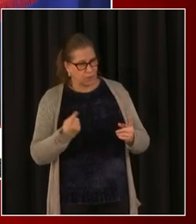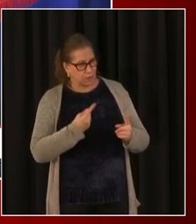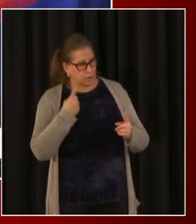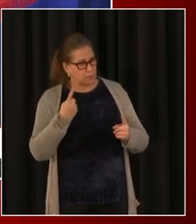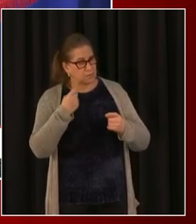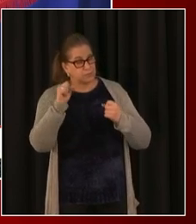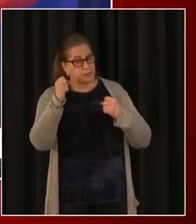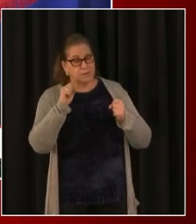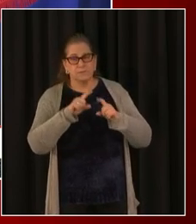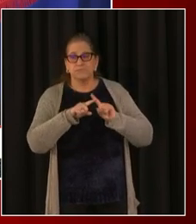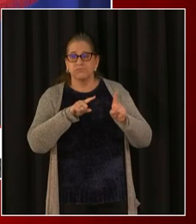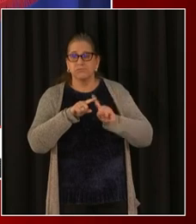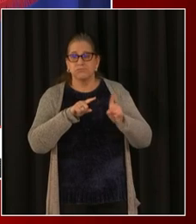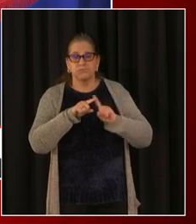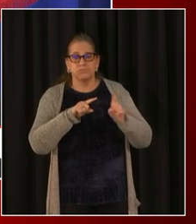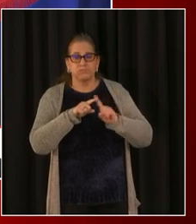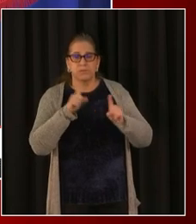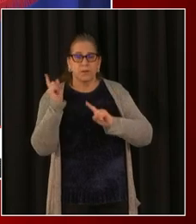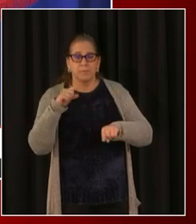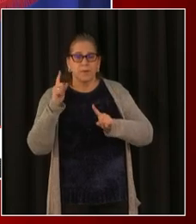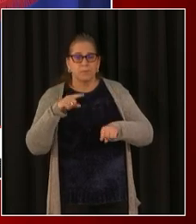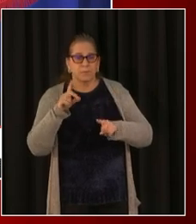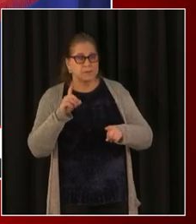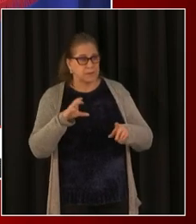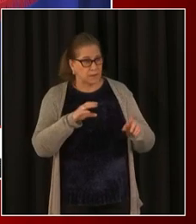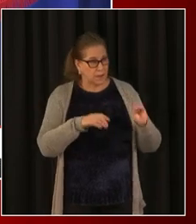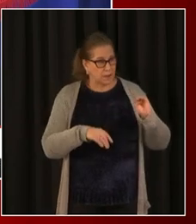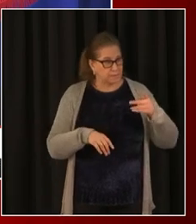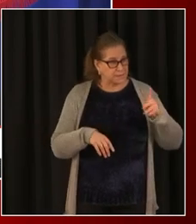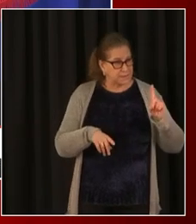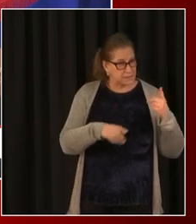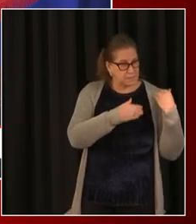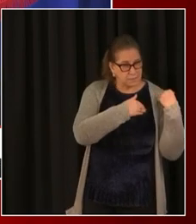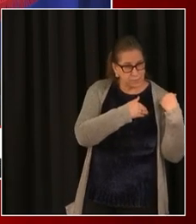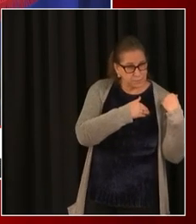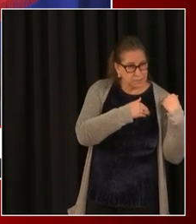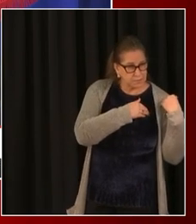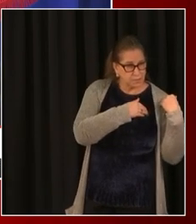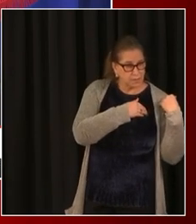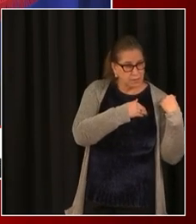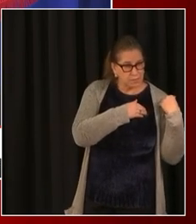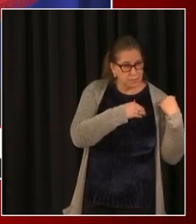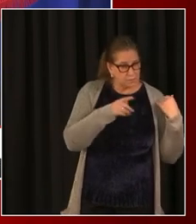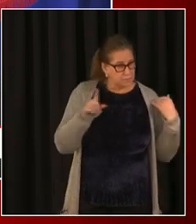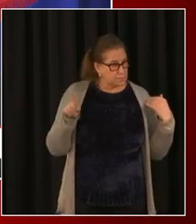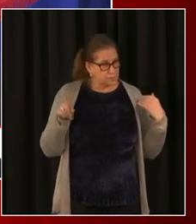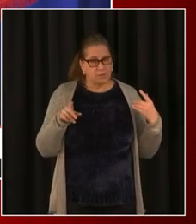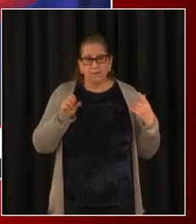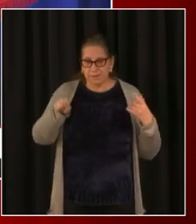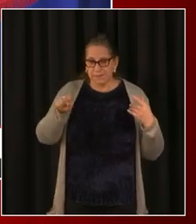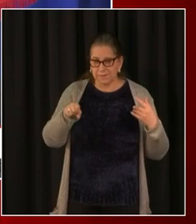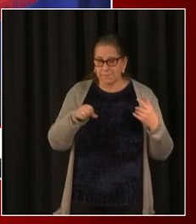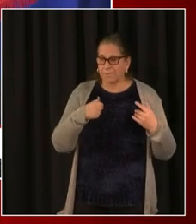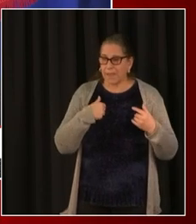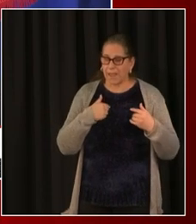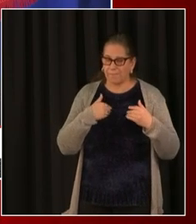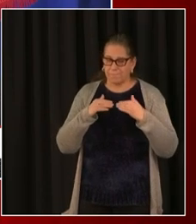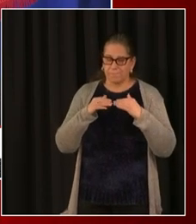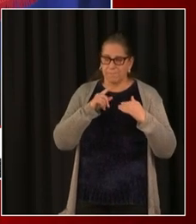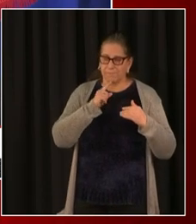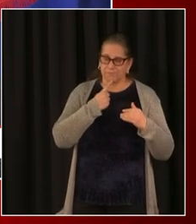the level of concern or the level of preparation available? It speaks to the level of concern.